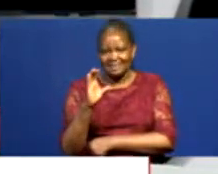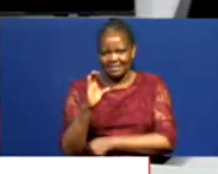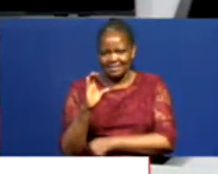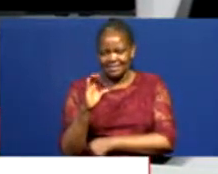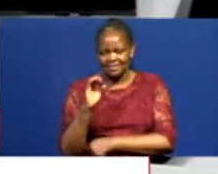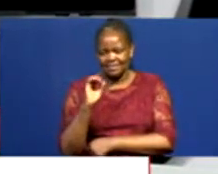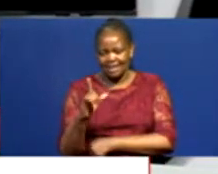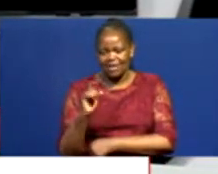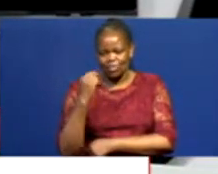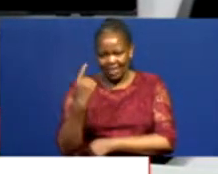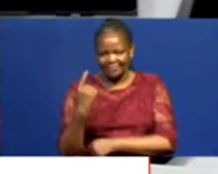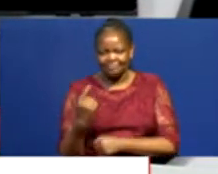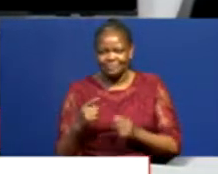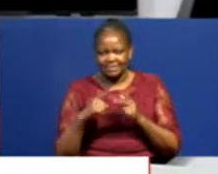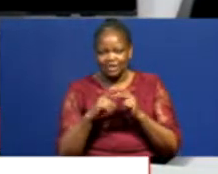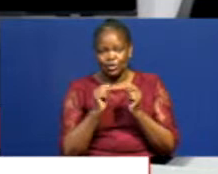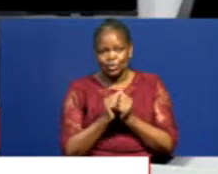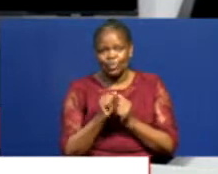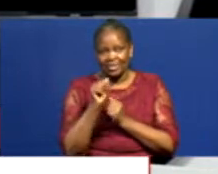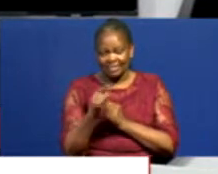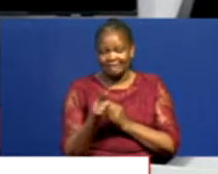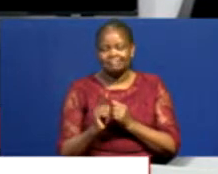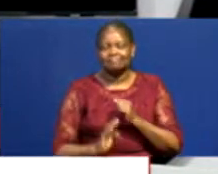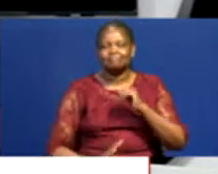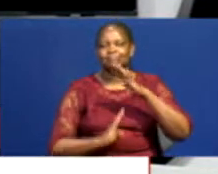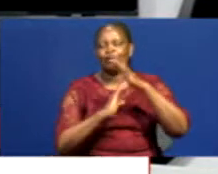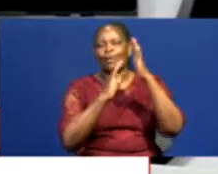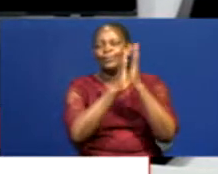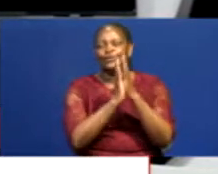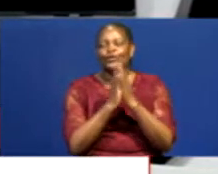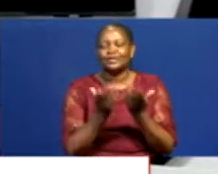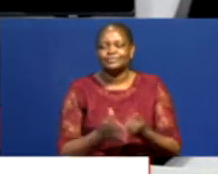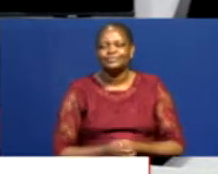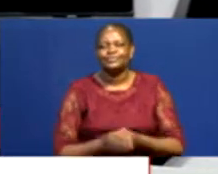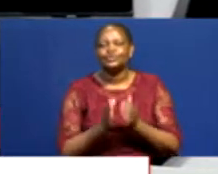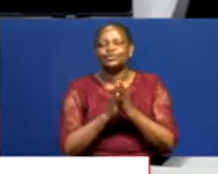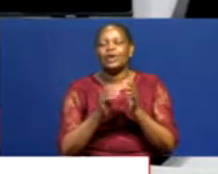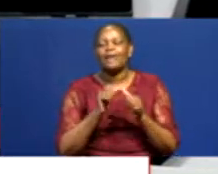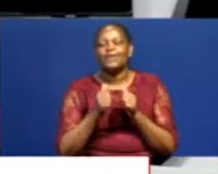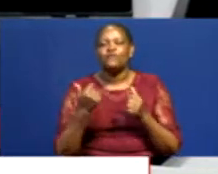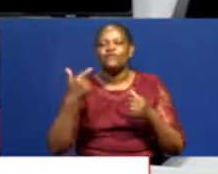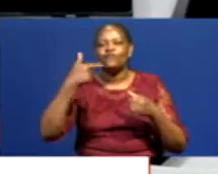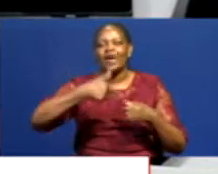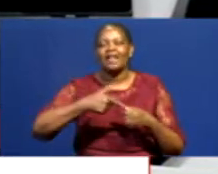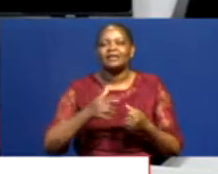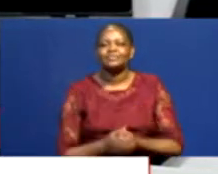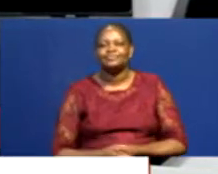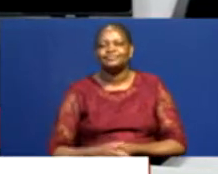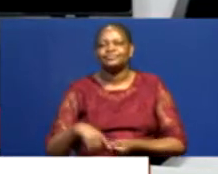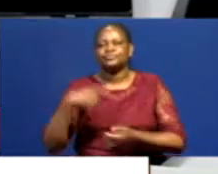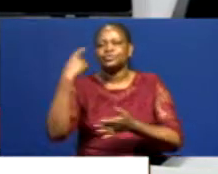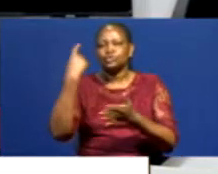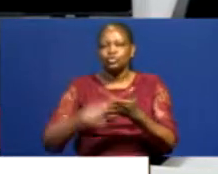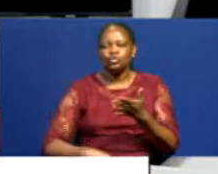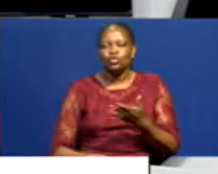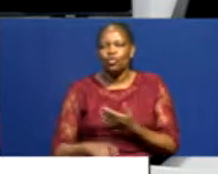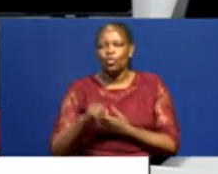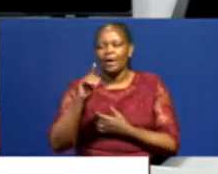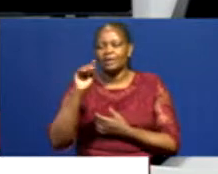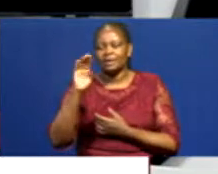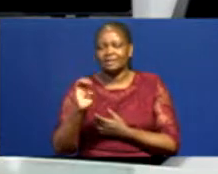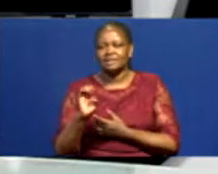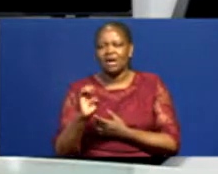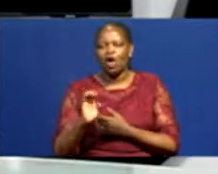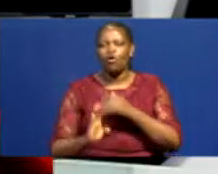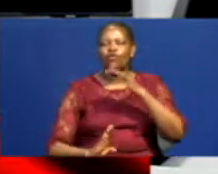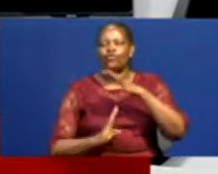1. And we begin with this lead story, the story of petrol. The price of a litre of